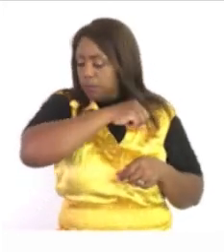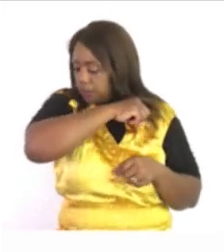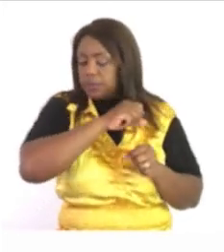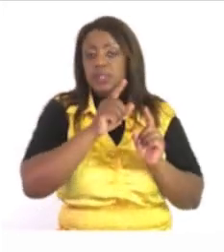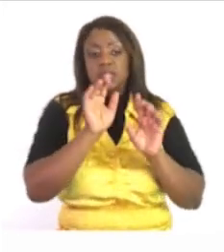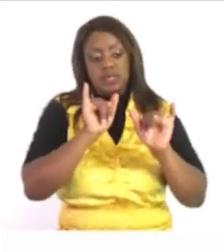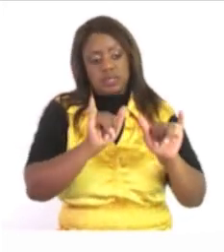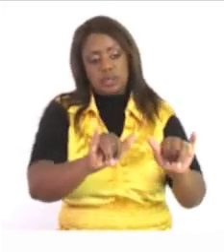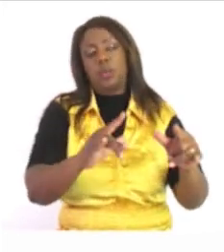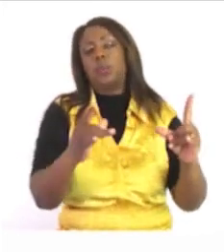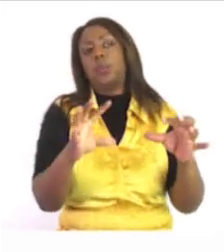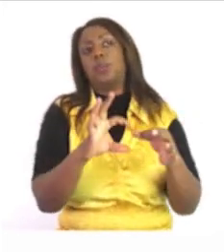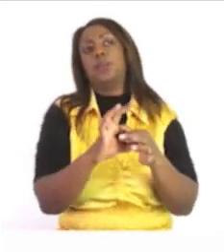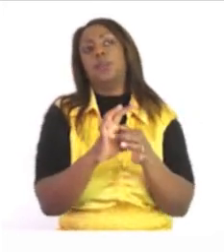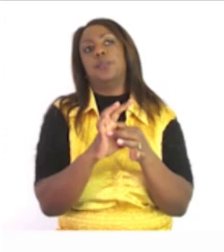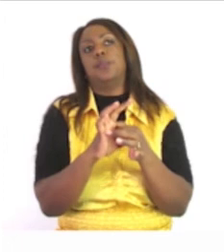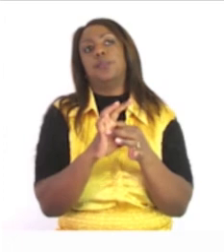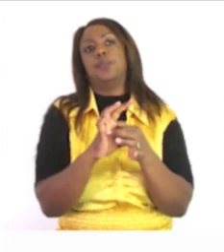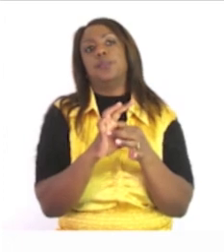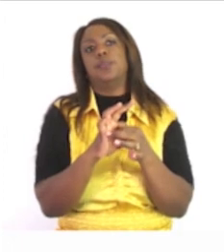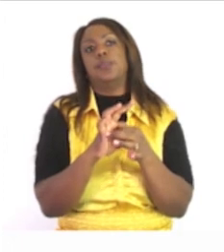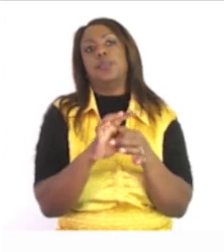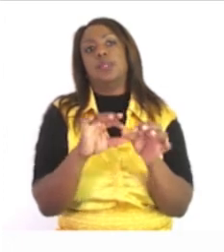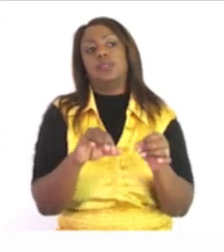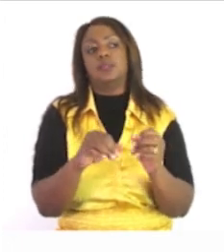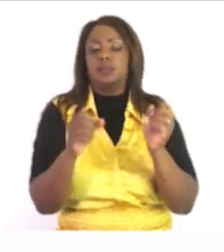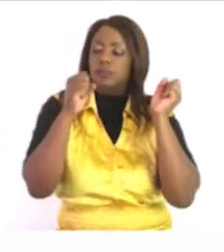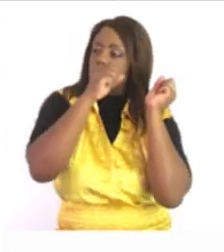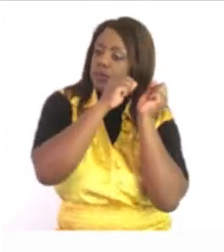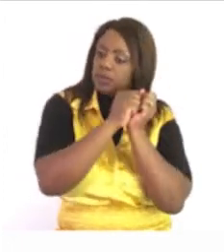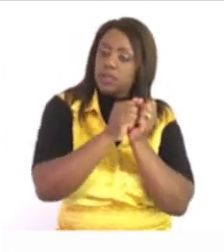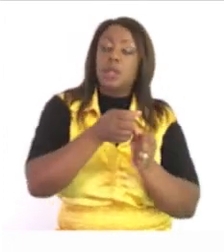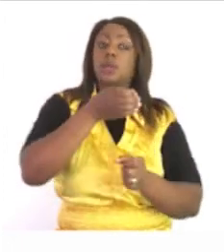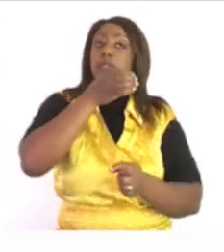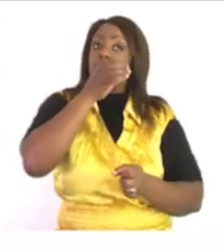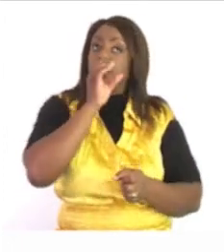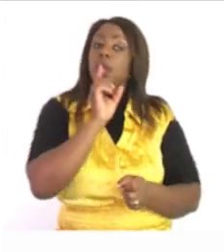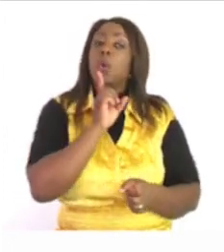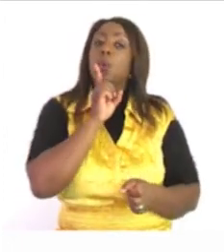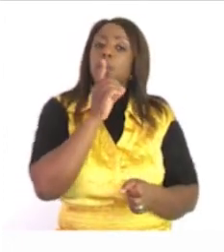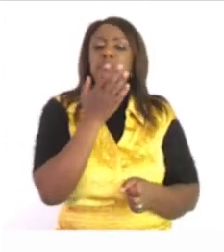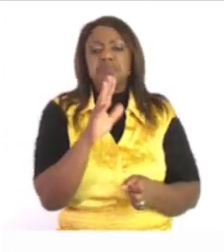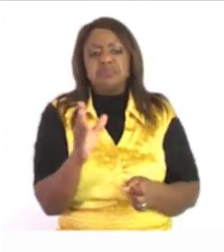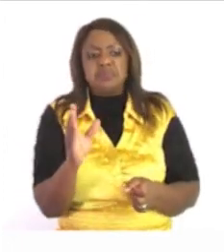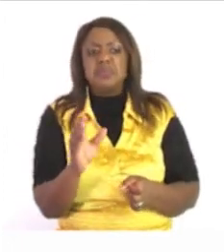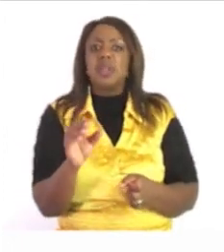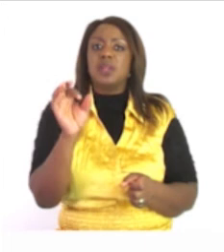you feel unwell, stay at home, stay in bed, drink your fluids, stay at home.